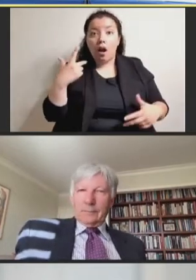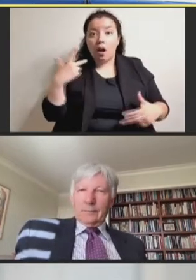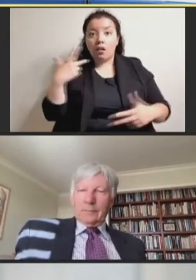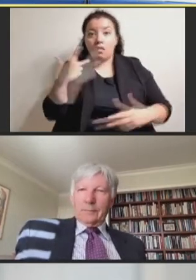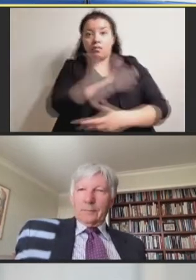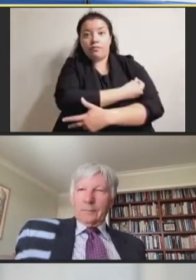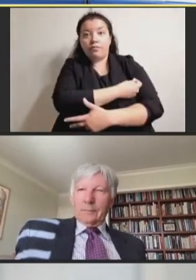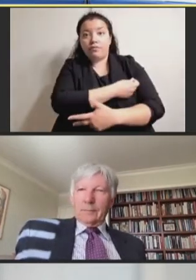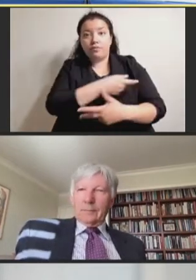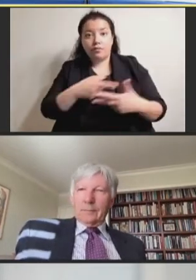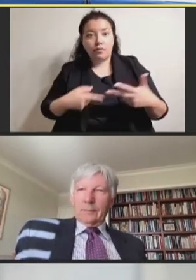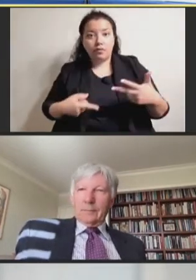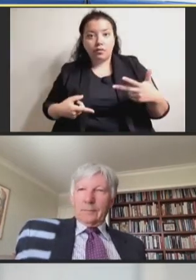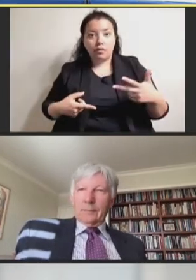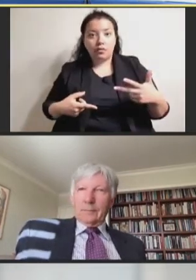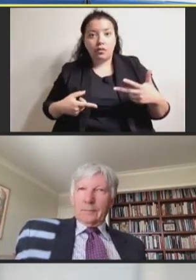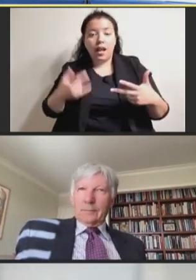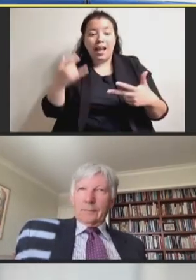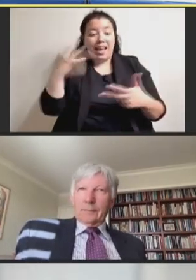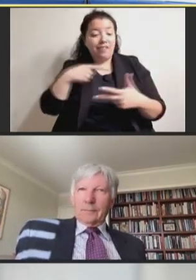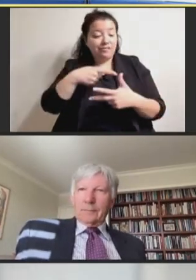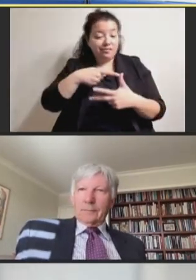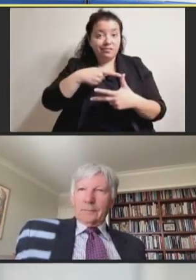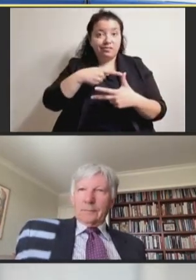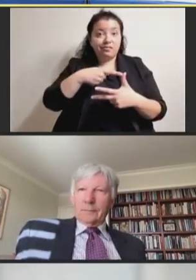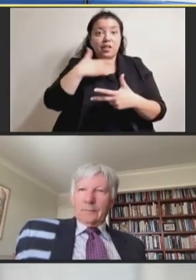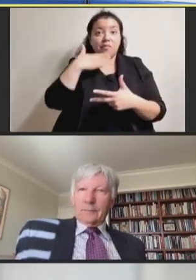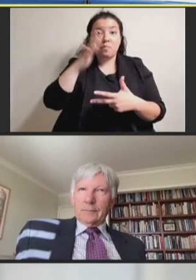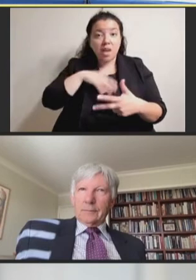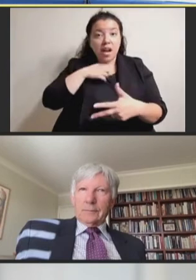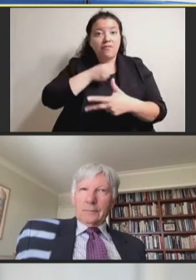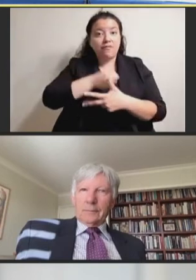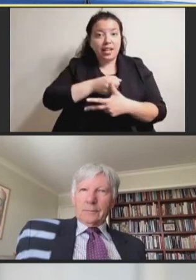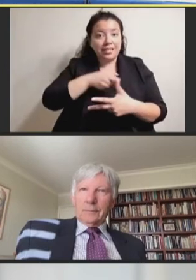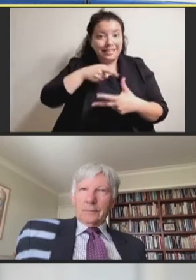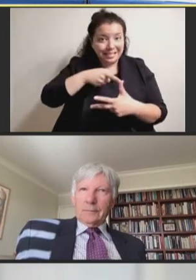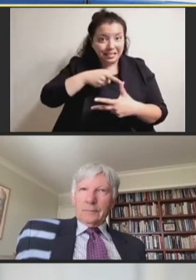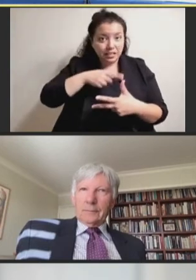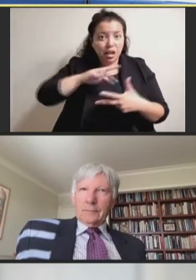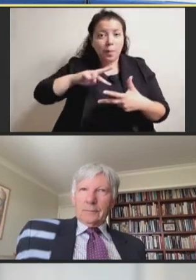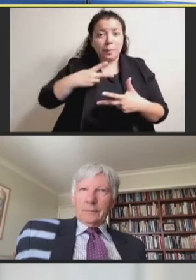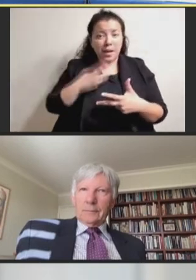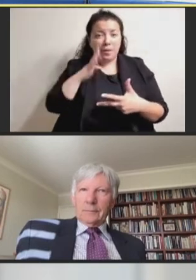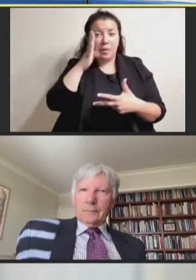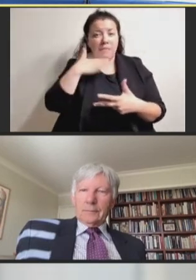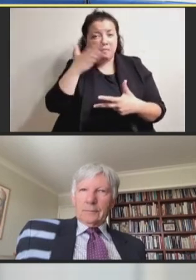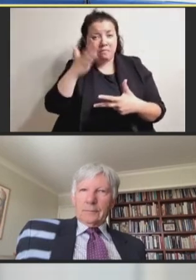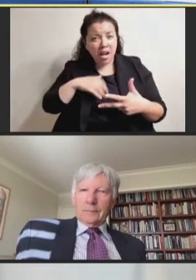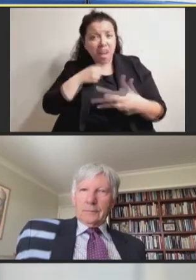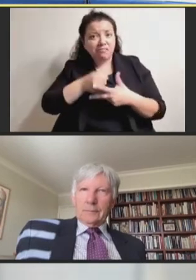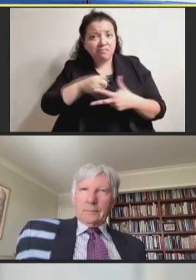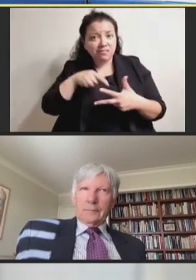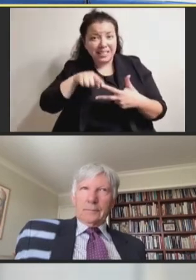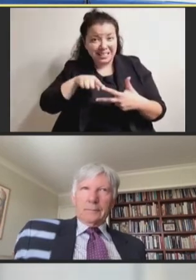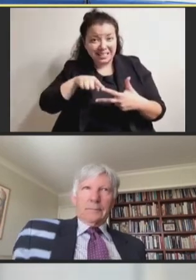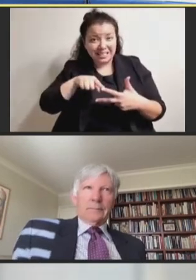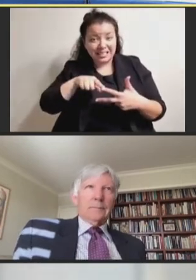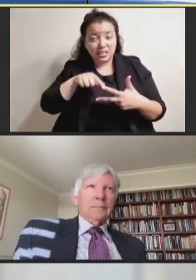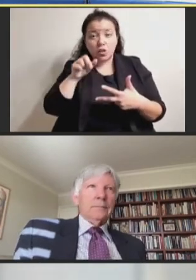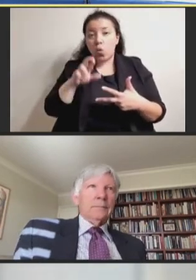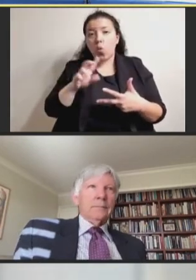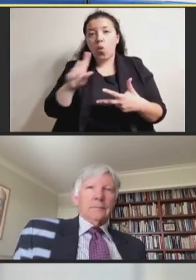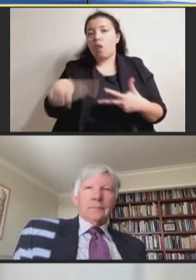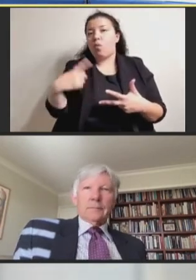it with subsequent doses. And sort of as a larger expansion on that, I'm really happy to see with the